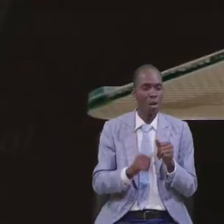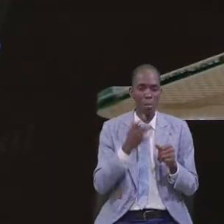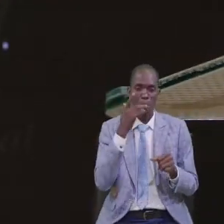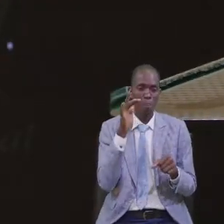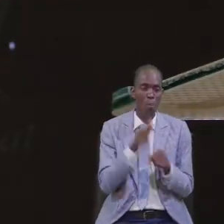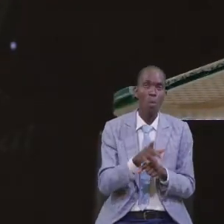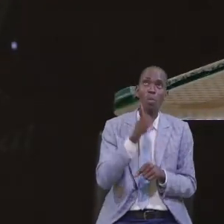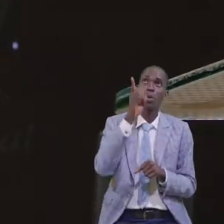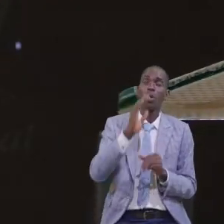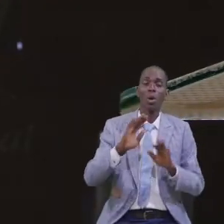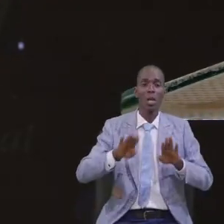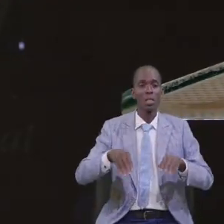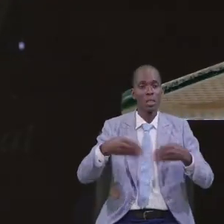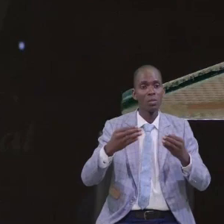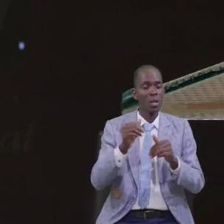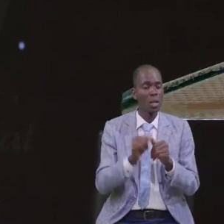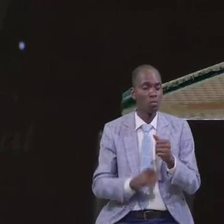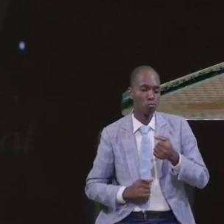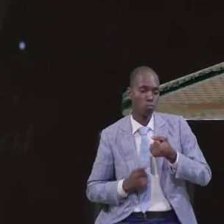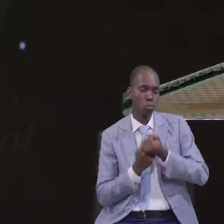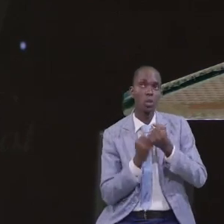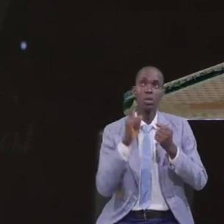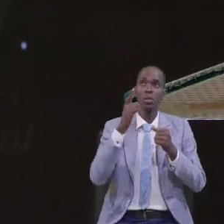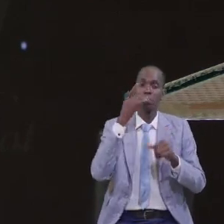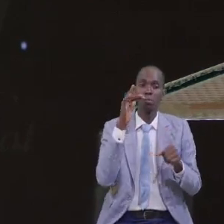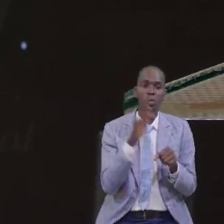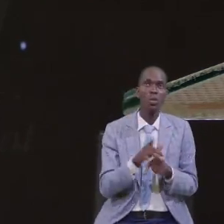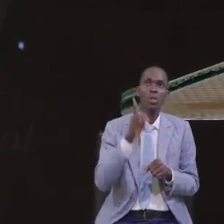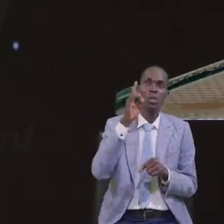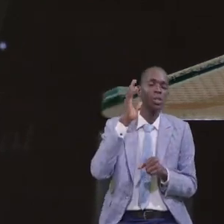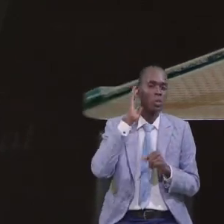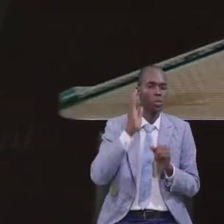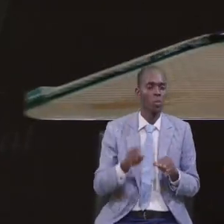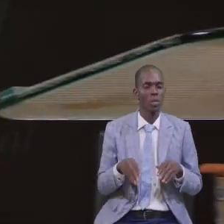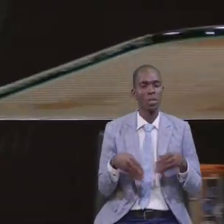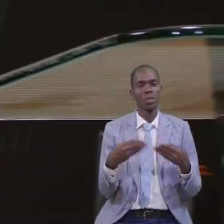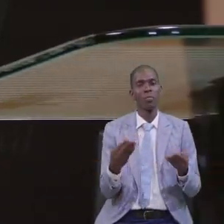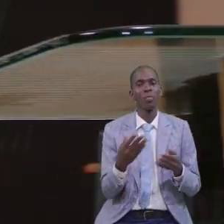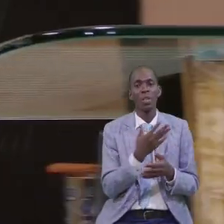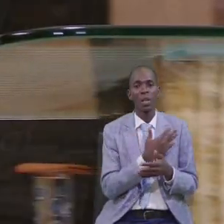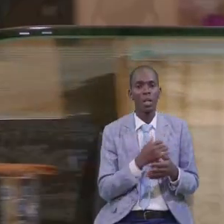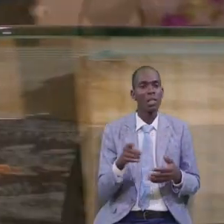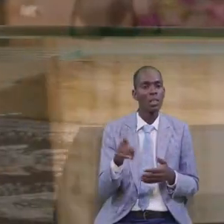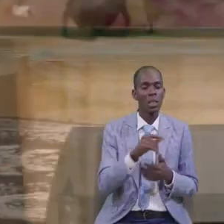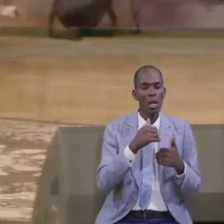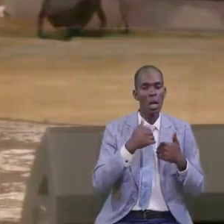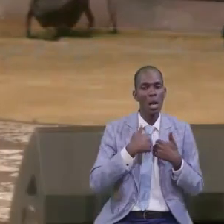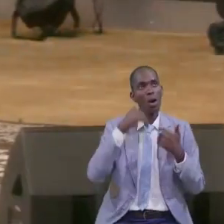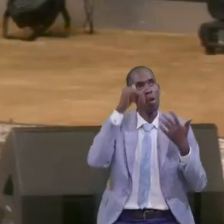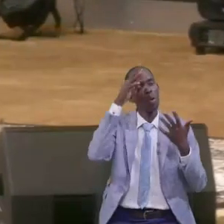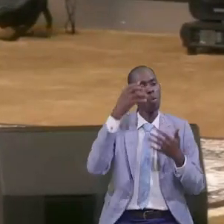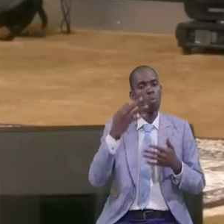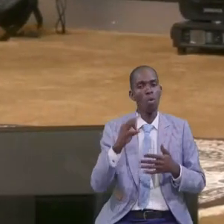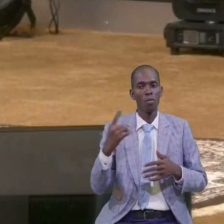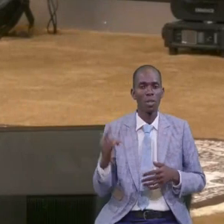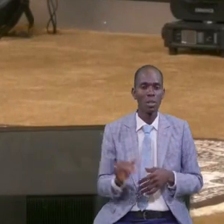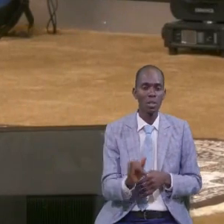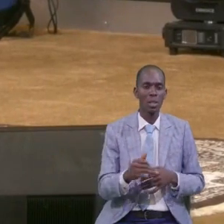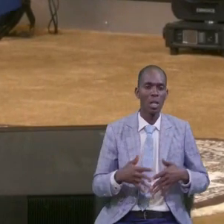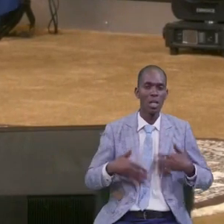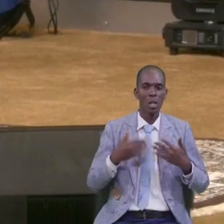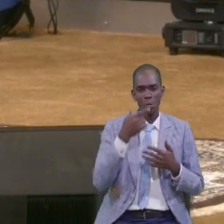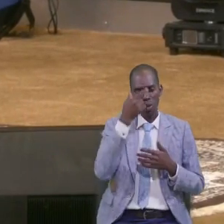and every support he has promised is going to give, and they have hope of eternal life because